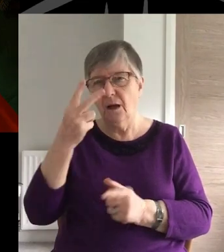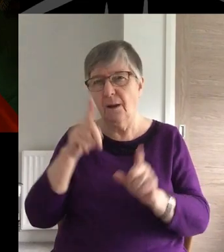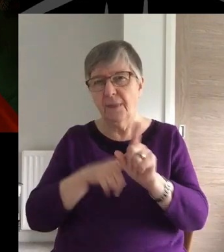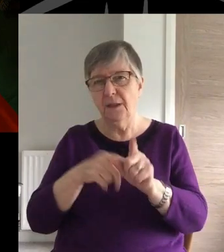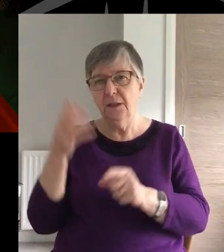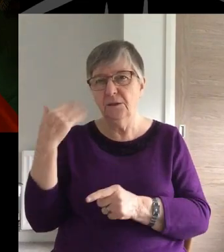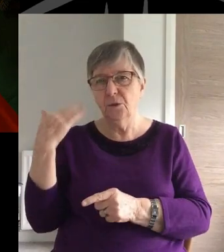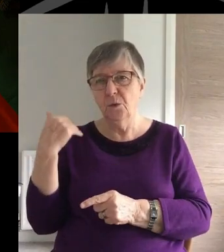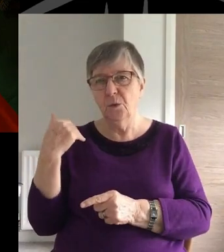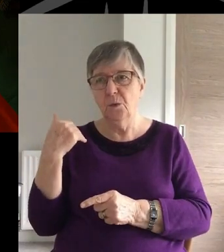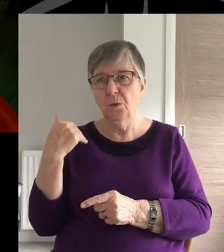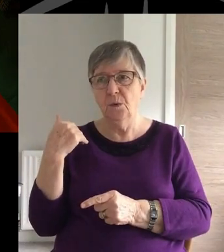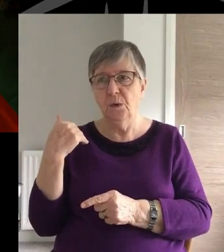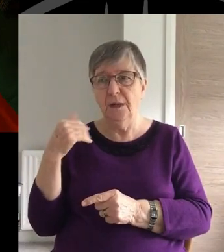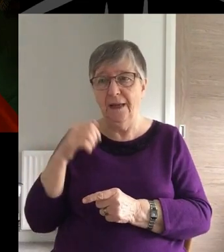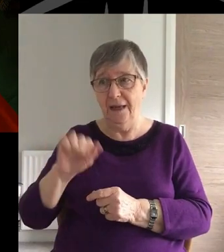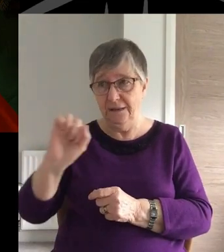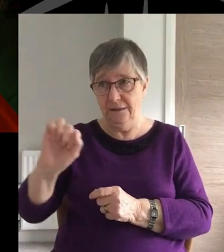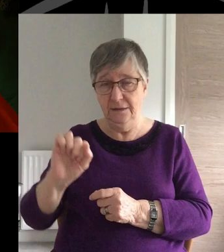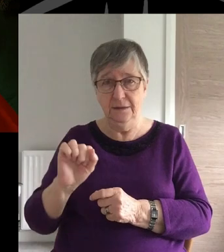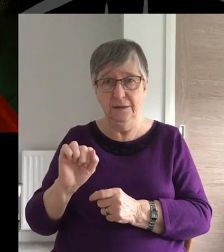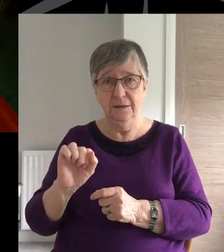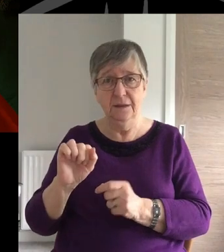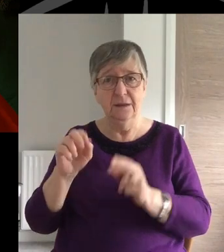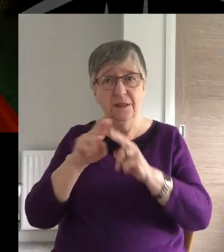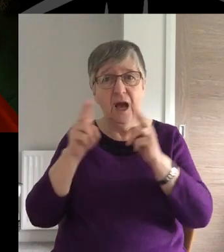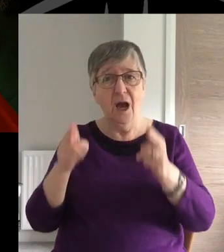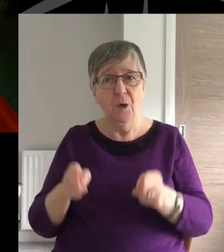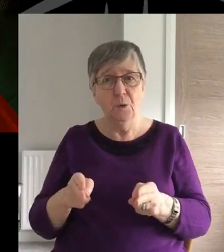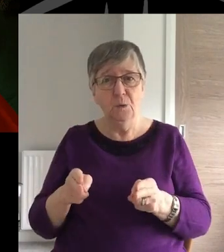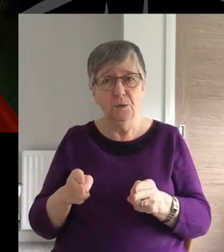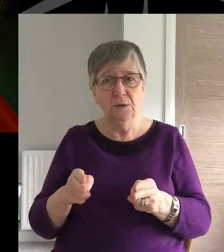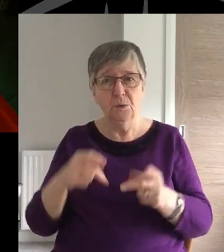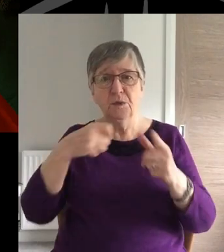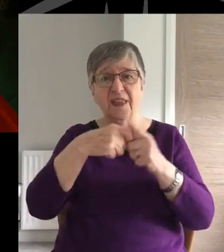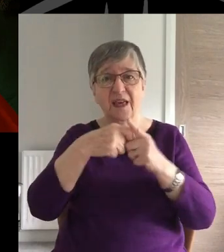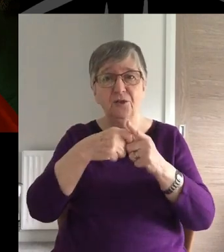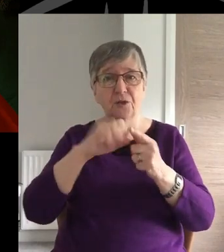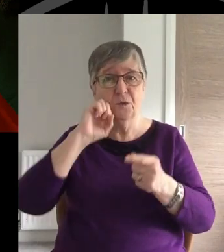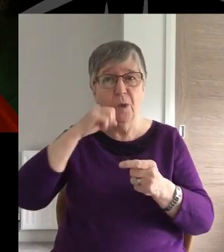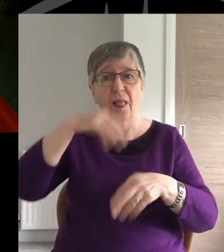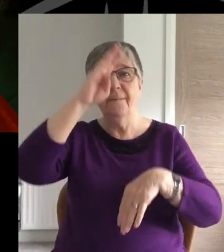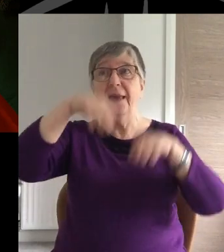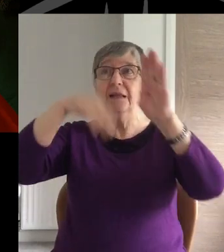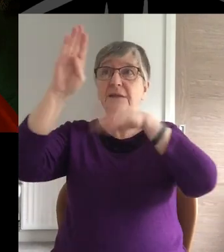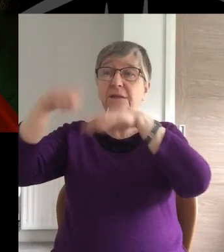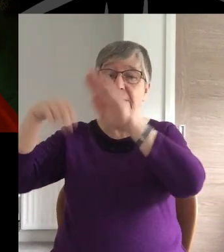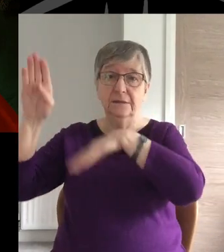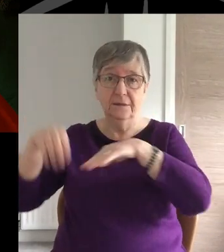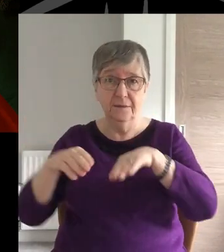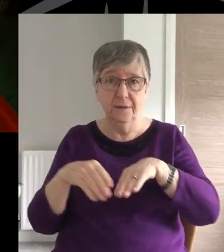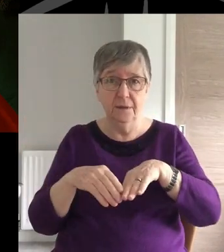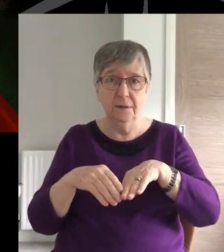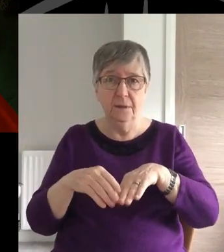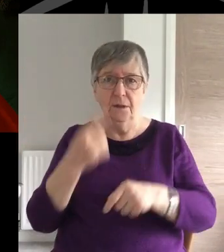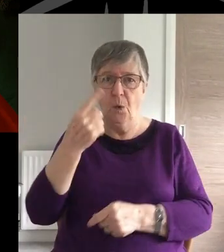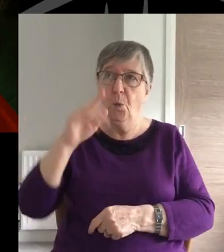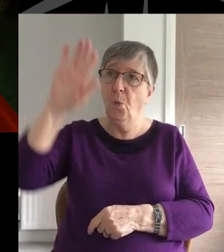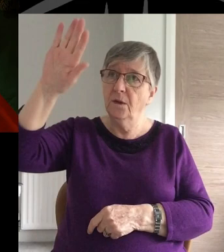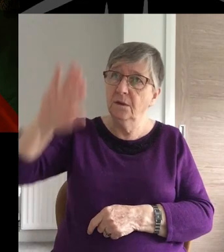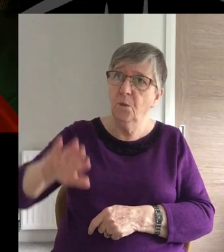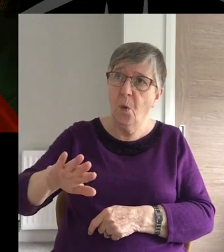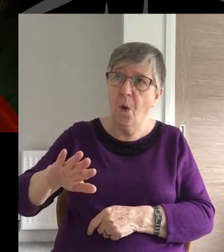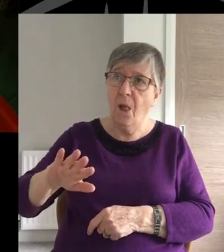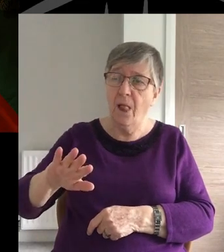A couple of years ago, we were getting the man's kitchen repainted. And there was